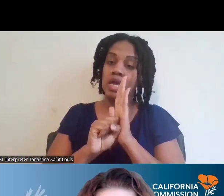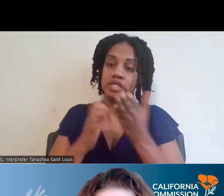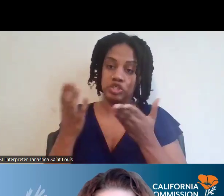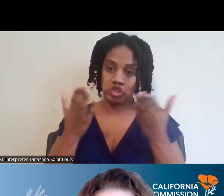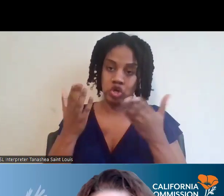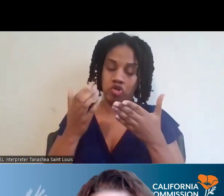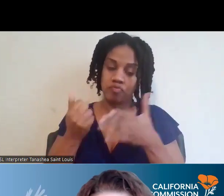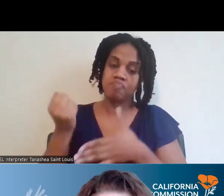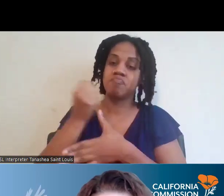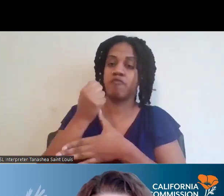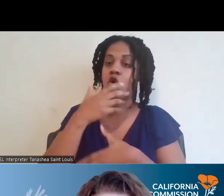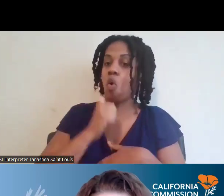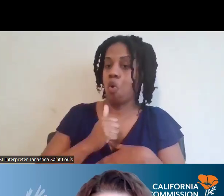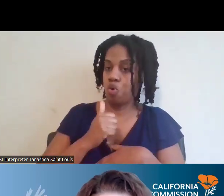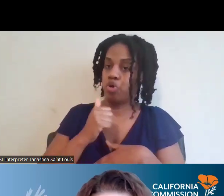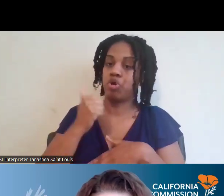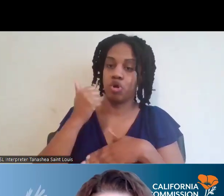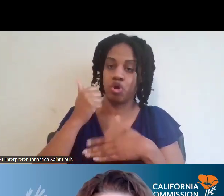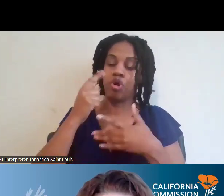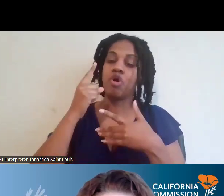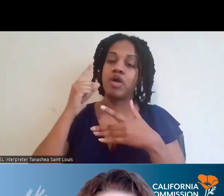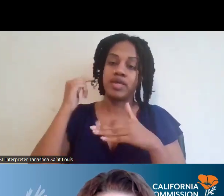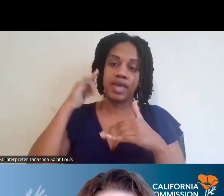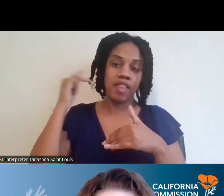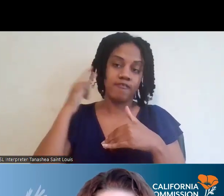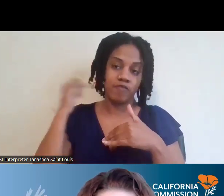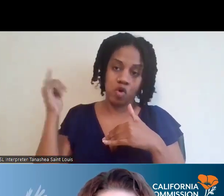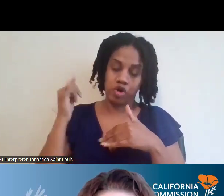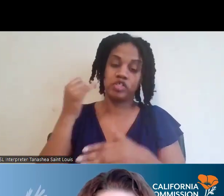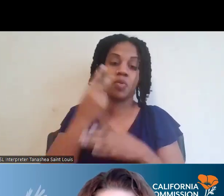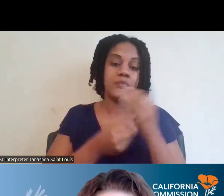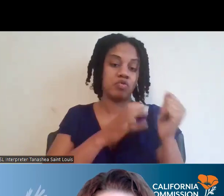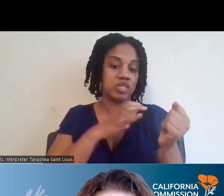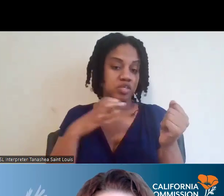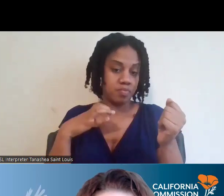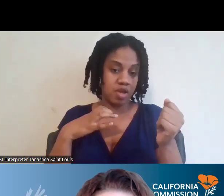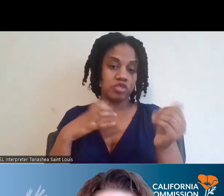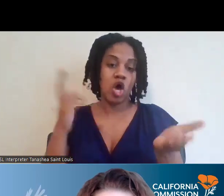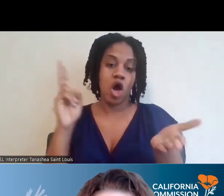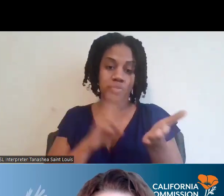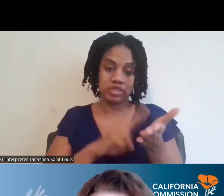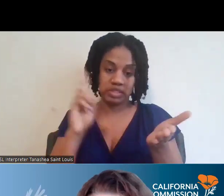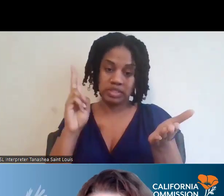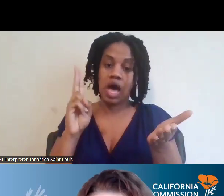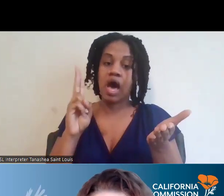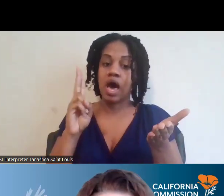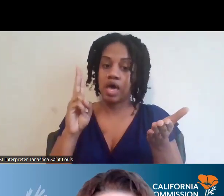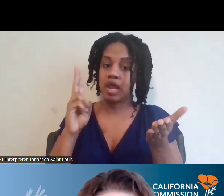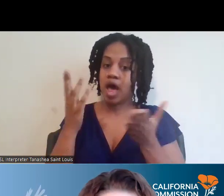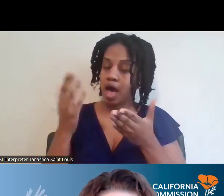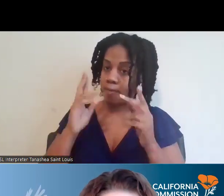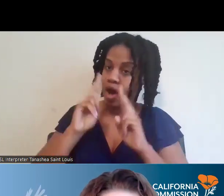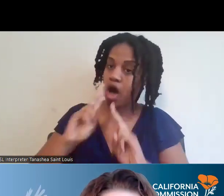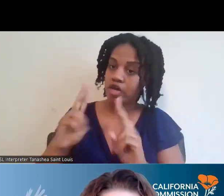advocate for older Californians. So both Commissioner Rita Saenz and I were truly honored to serve on the steering committee with the other